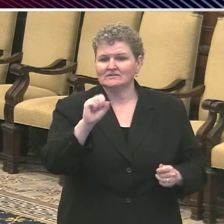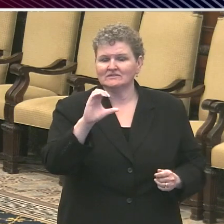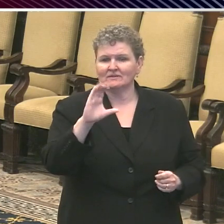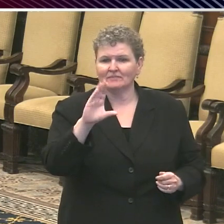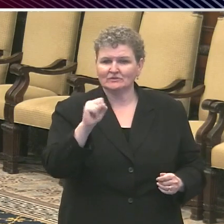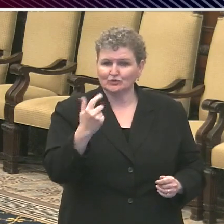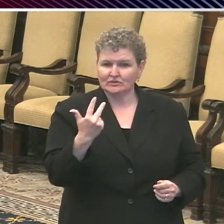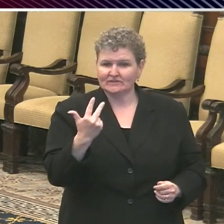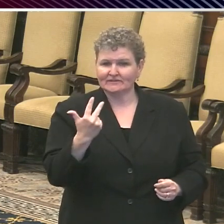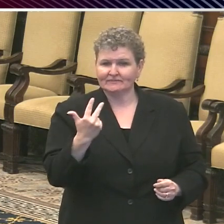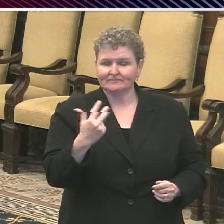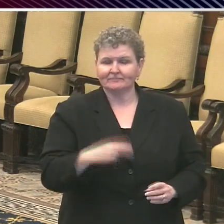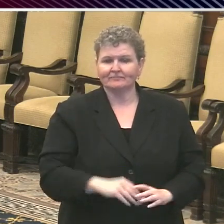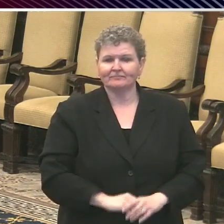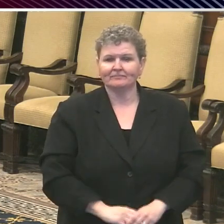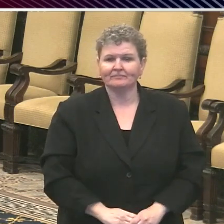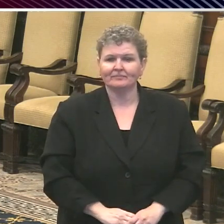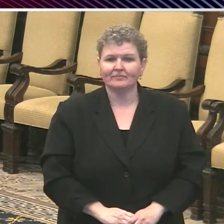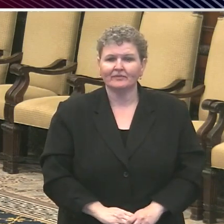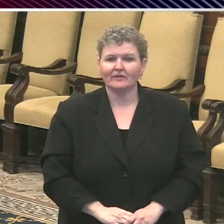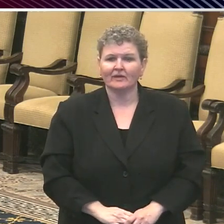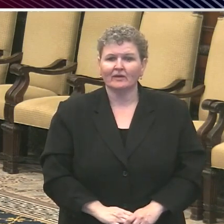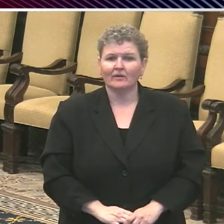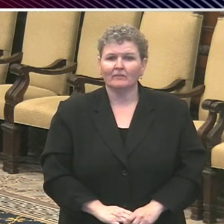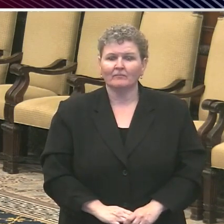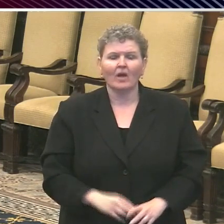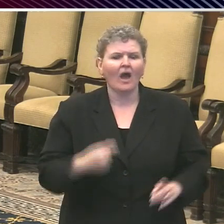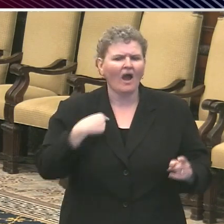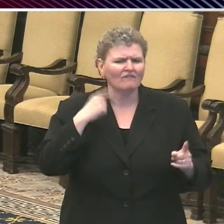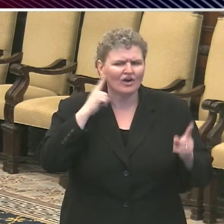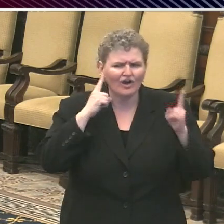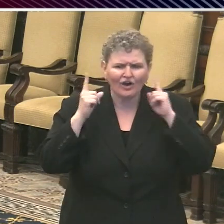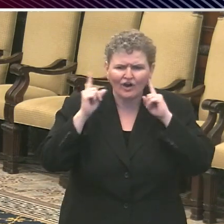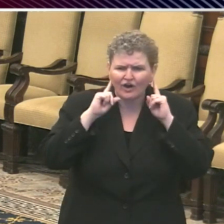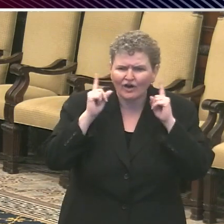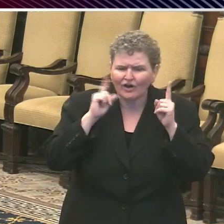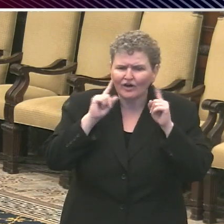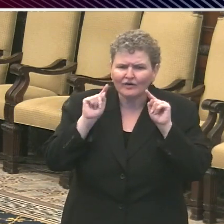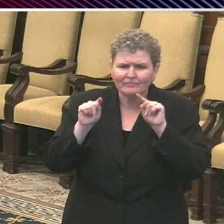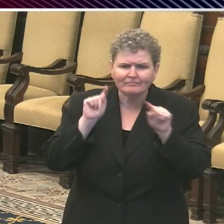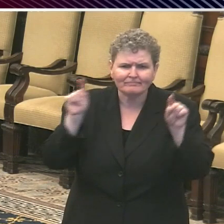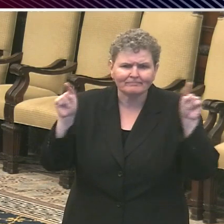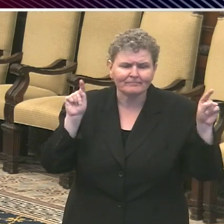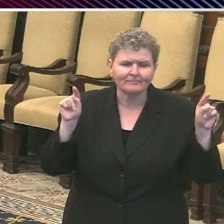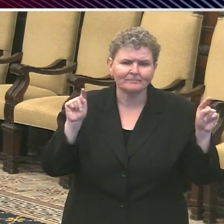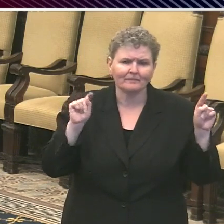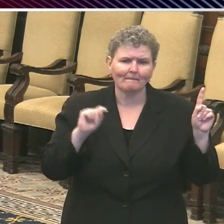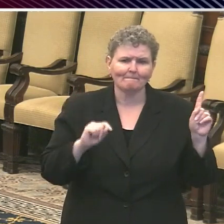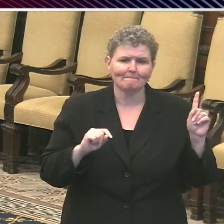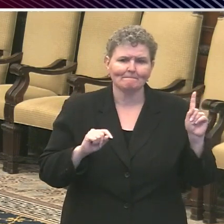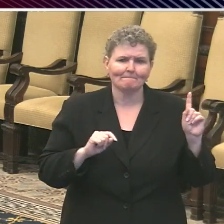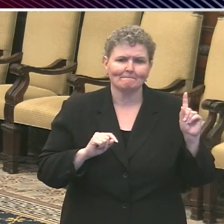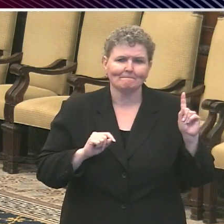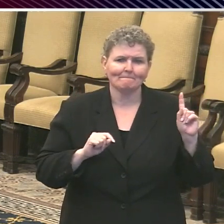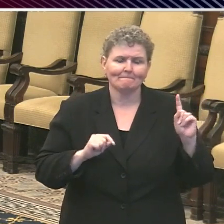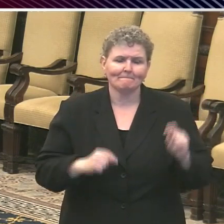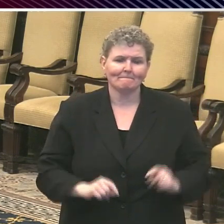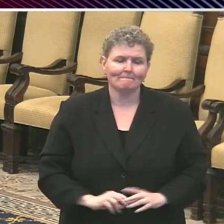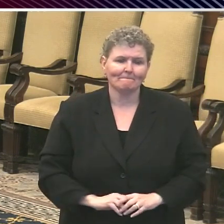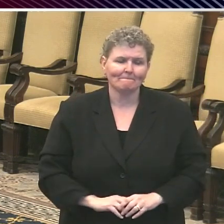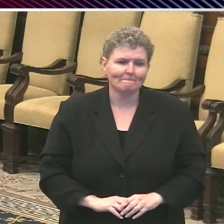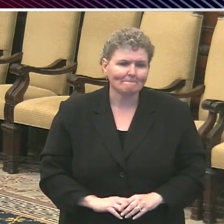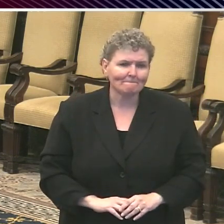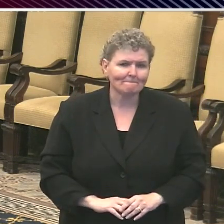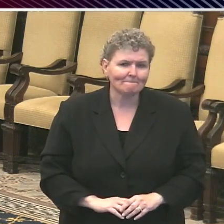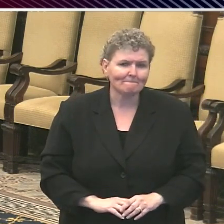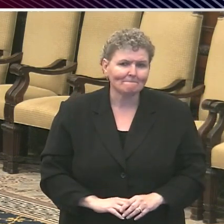Hey, two questions for you guys. We've heard some reports that there may be some counter